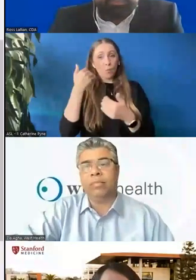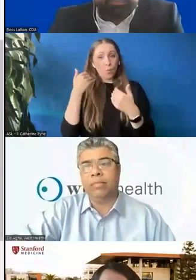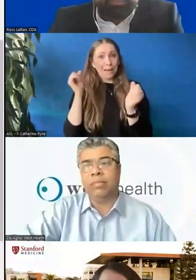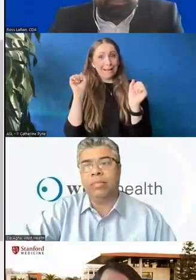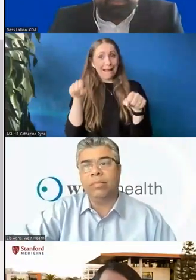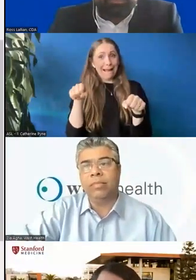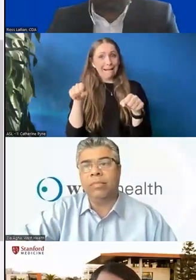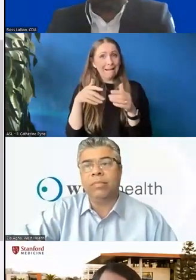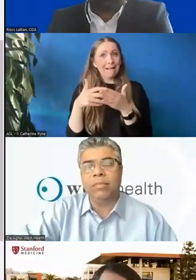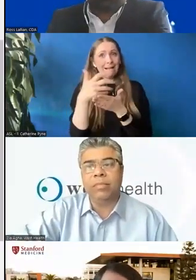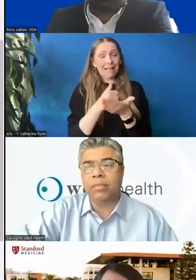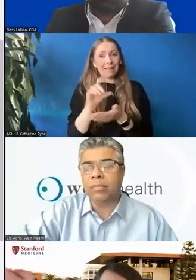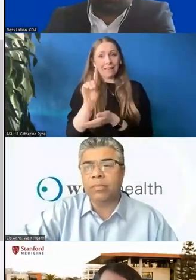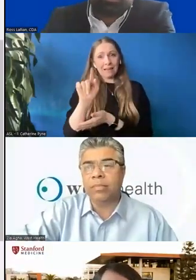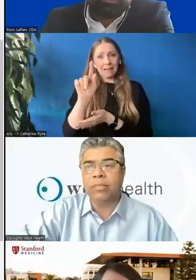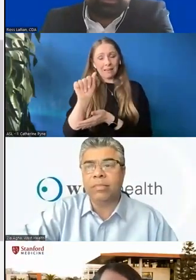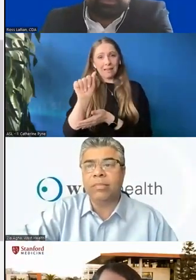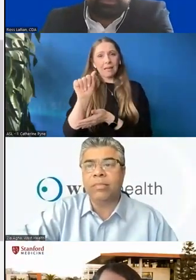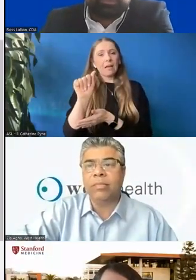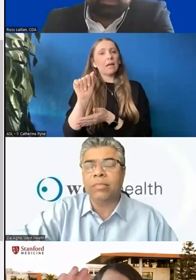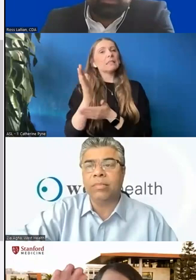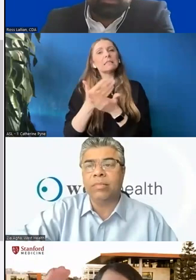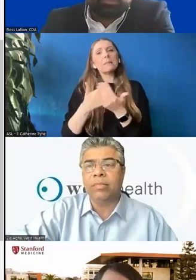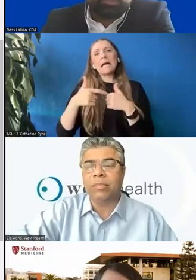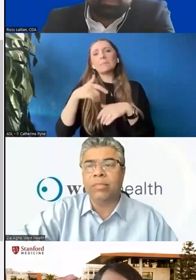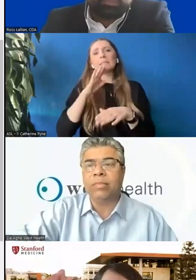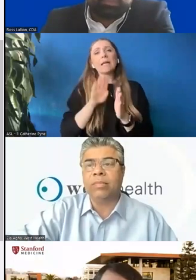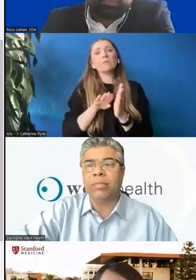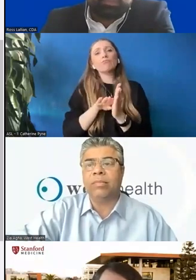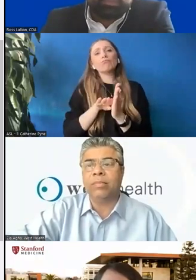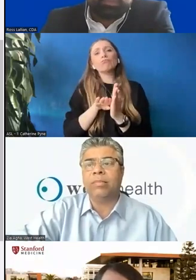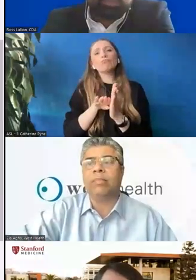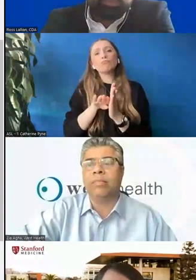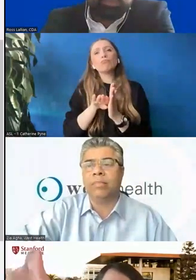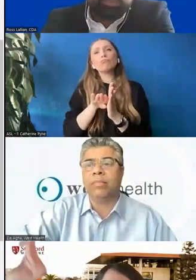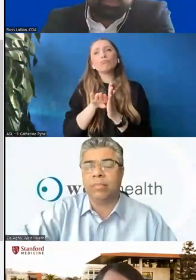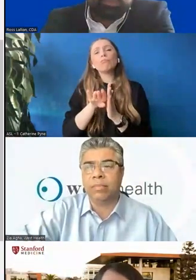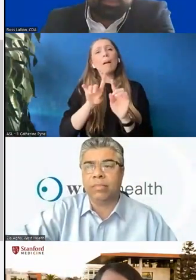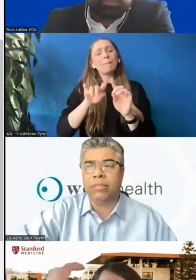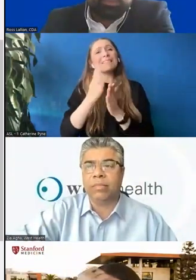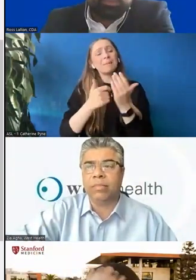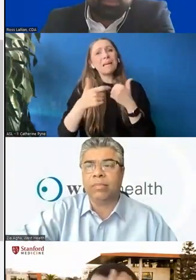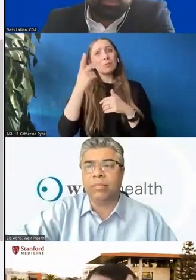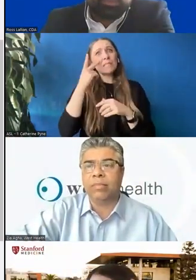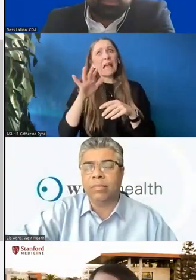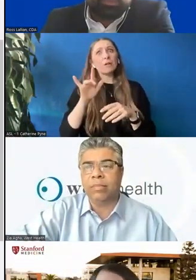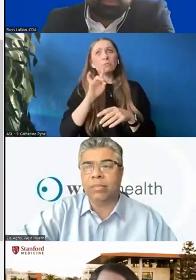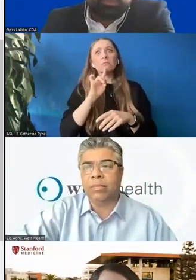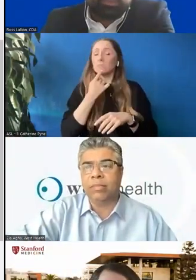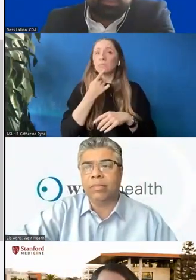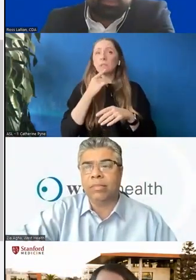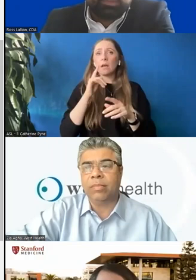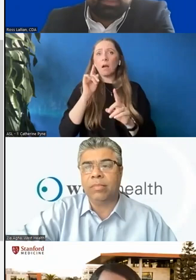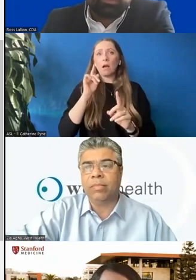I mean, sometimes there's, you know, just a steady slope, and sometimes there's sort of these break points where you see a real escalation in, you know,